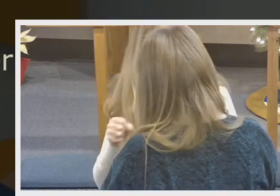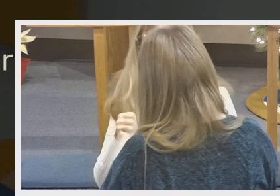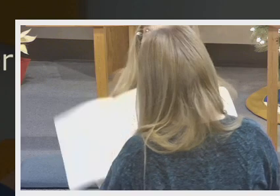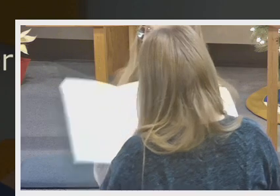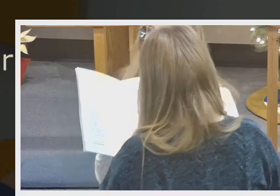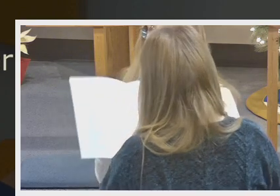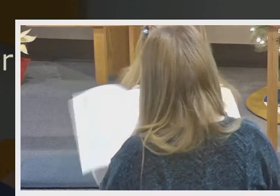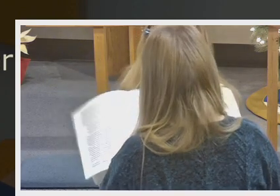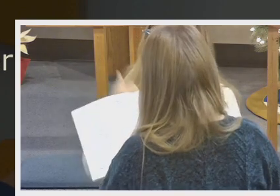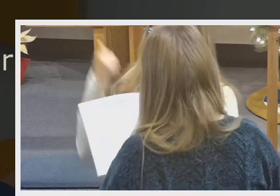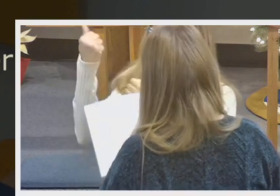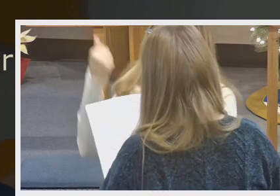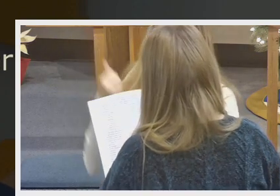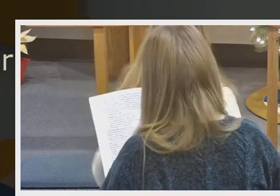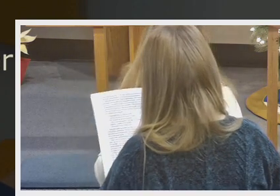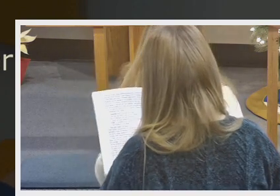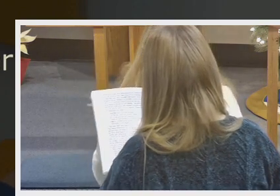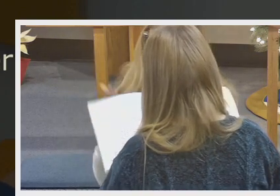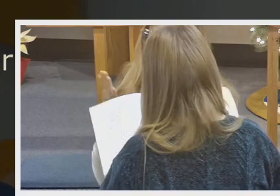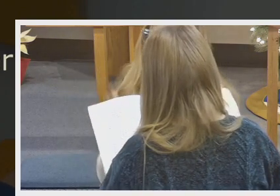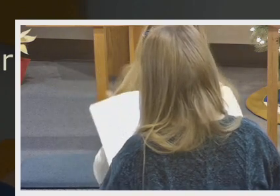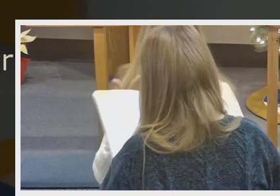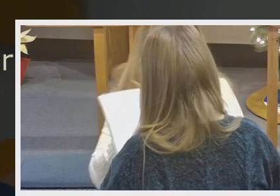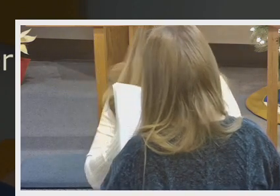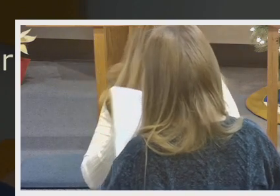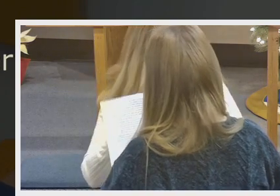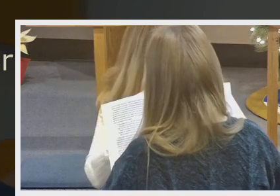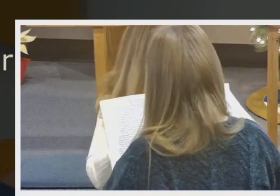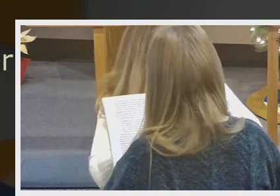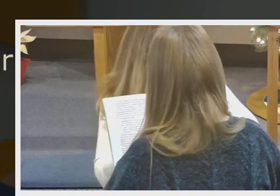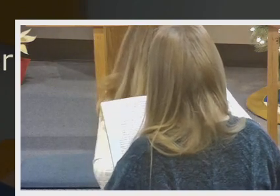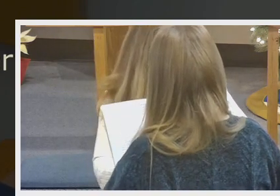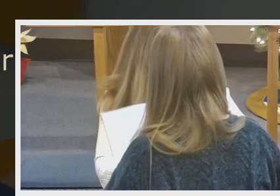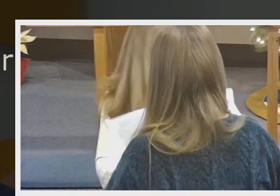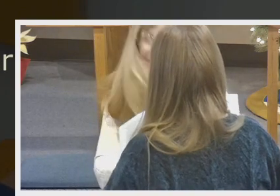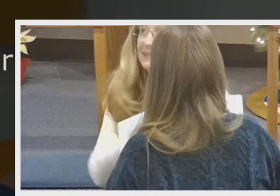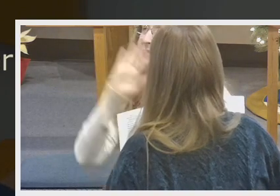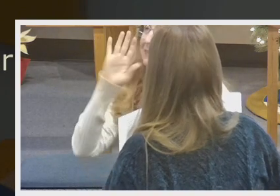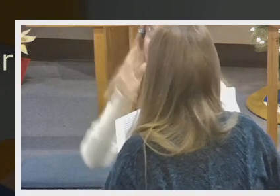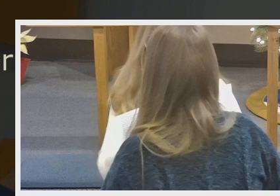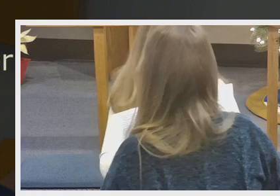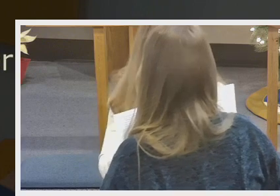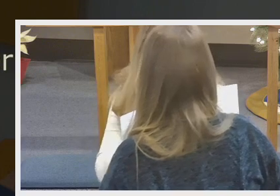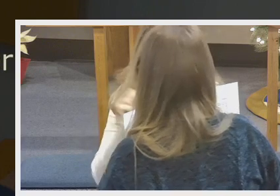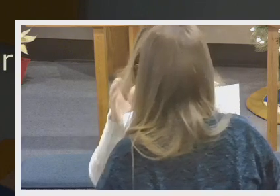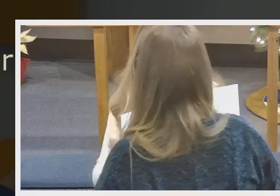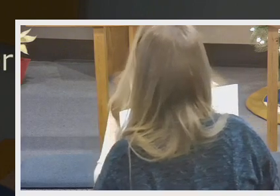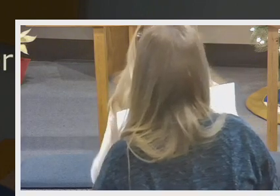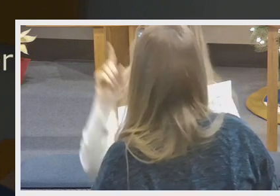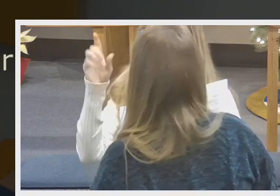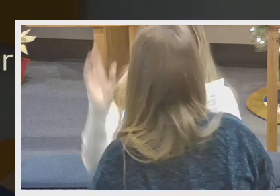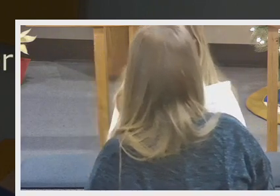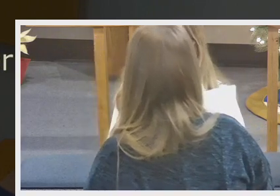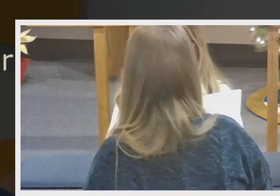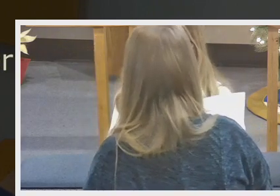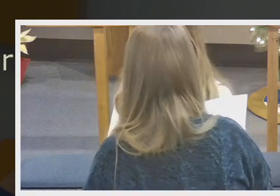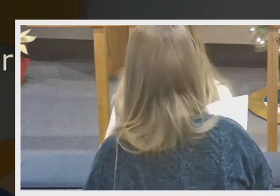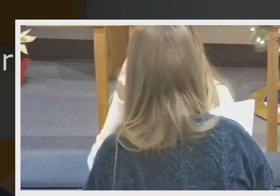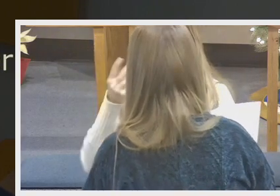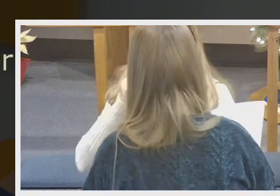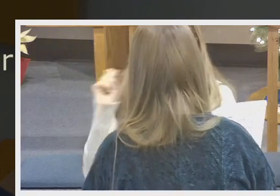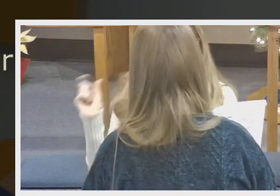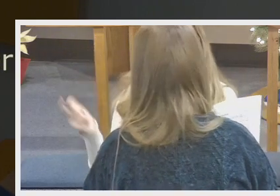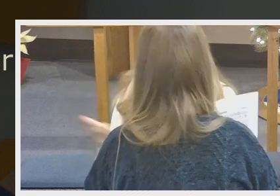servant in peace. For my eyes have seen your salvation, which you have prepared in the sight of